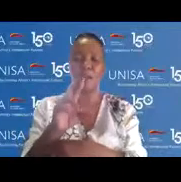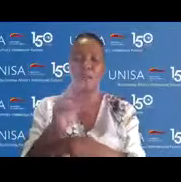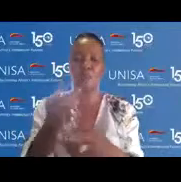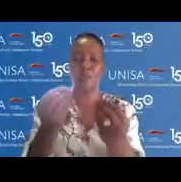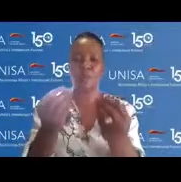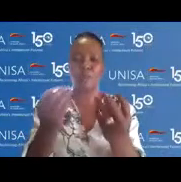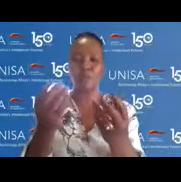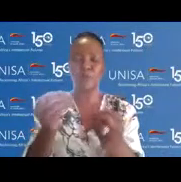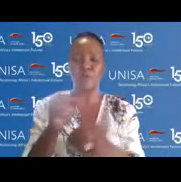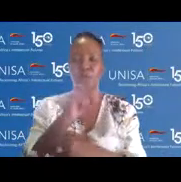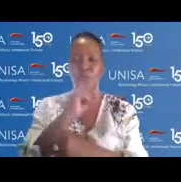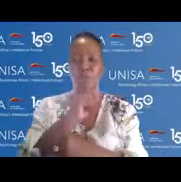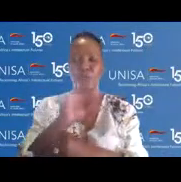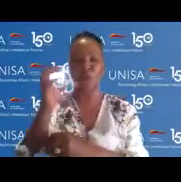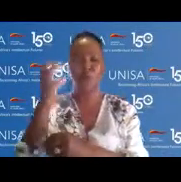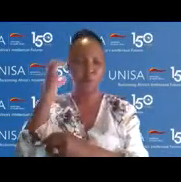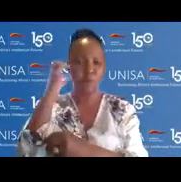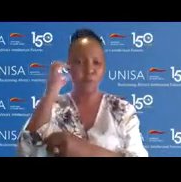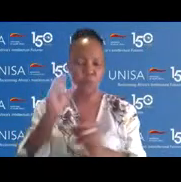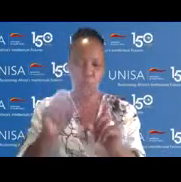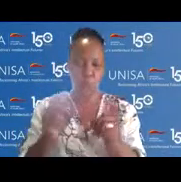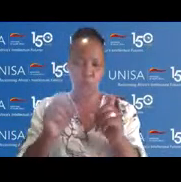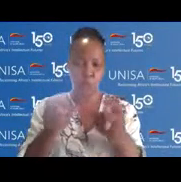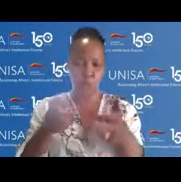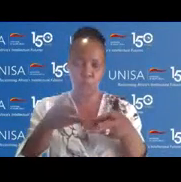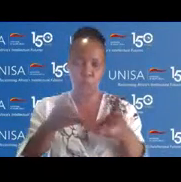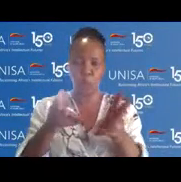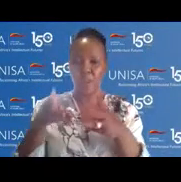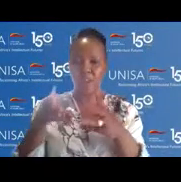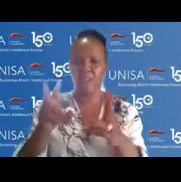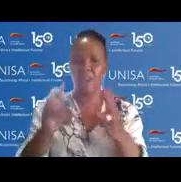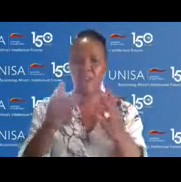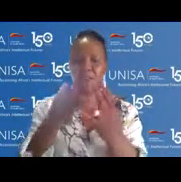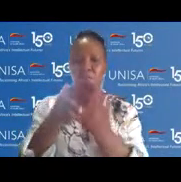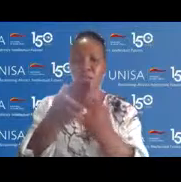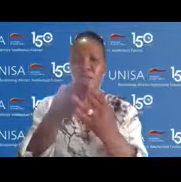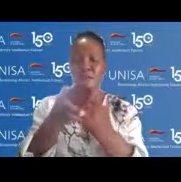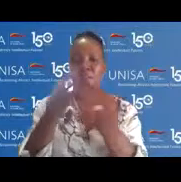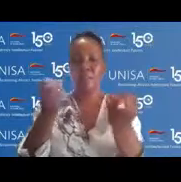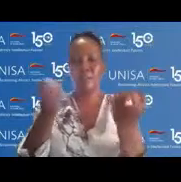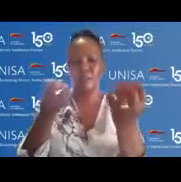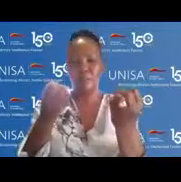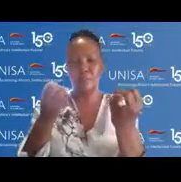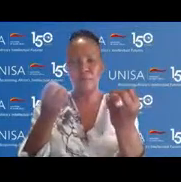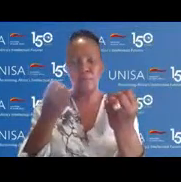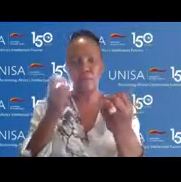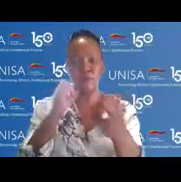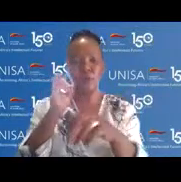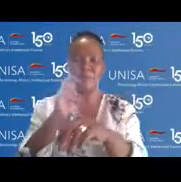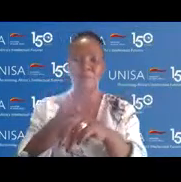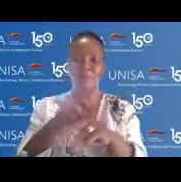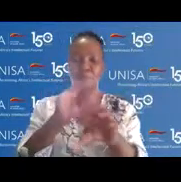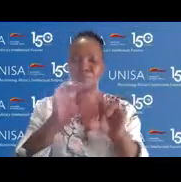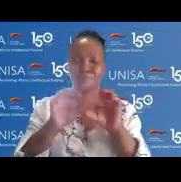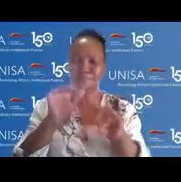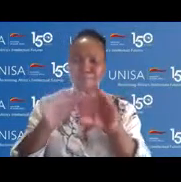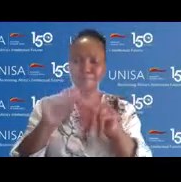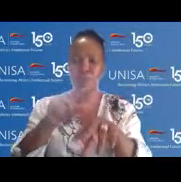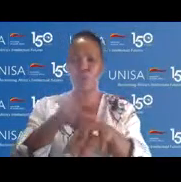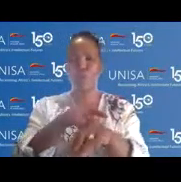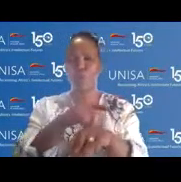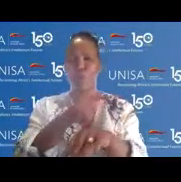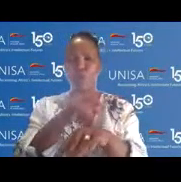them. It's a quick way to access information. So you don't need to type in the long URL, you just scan the QR